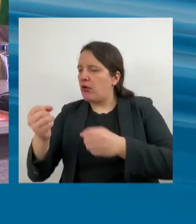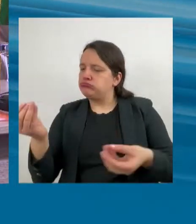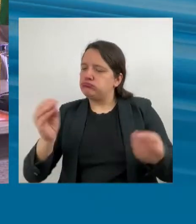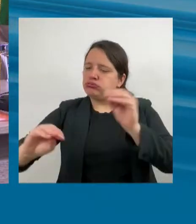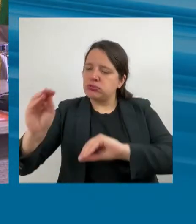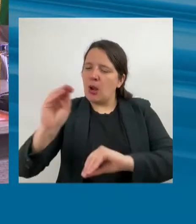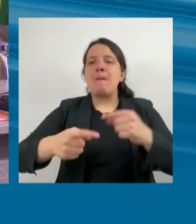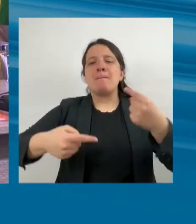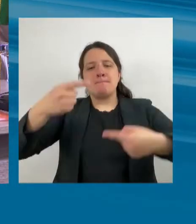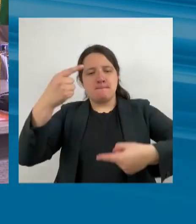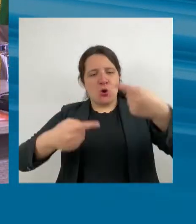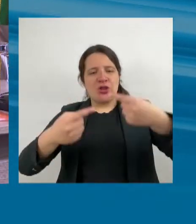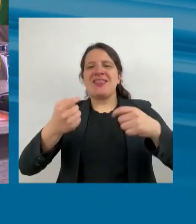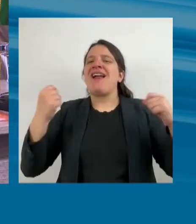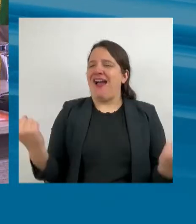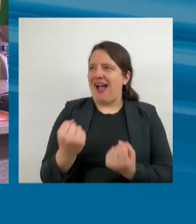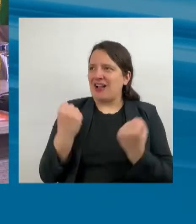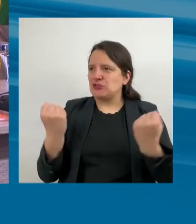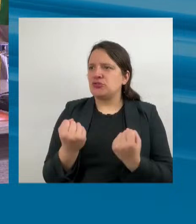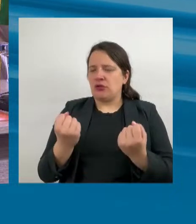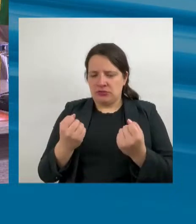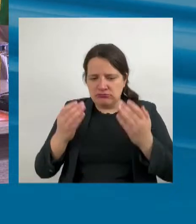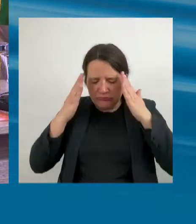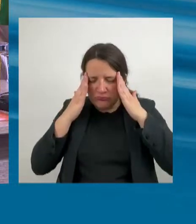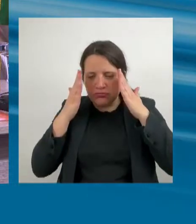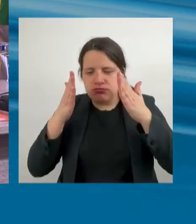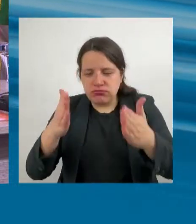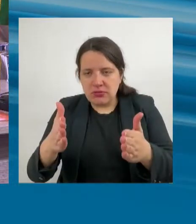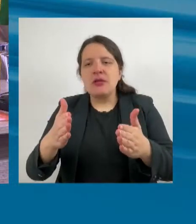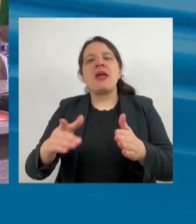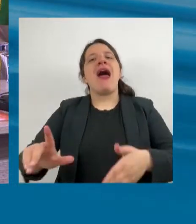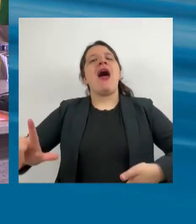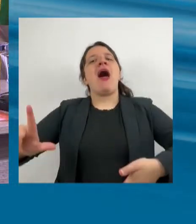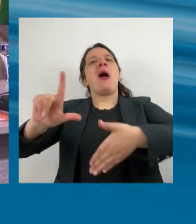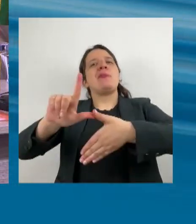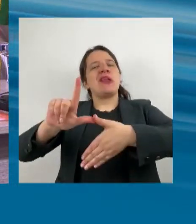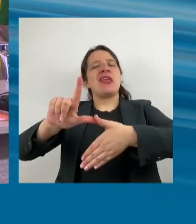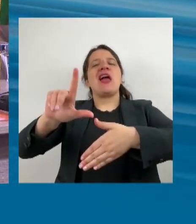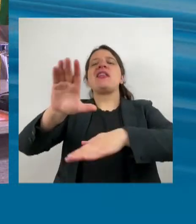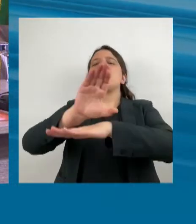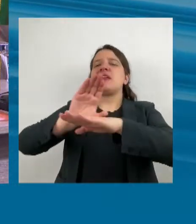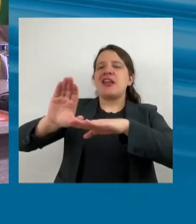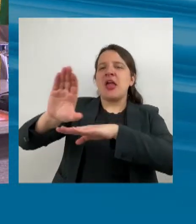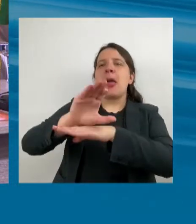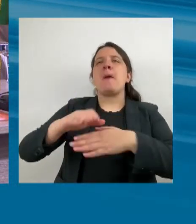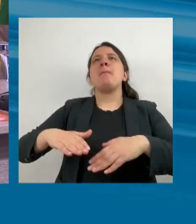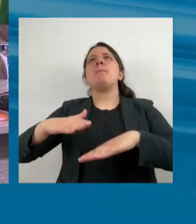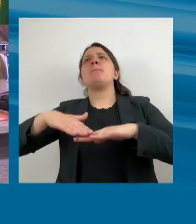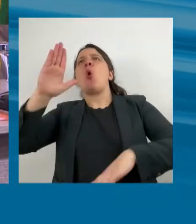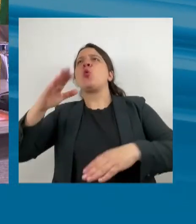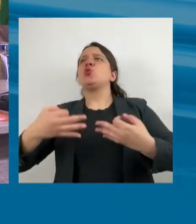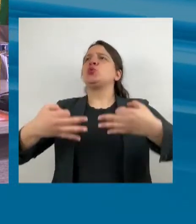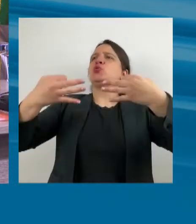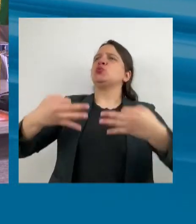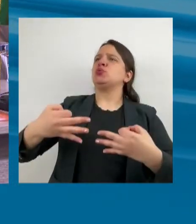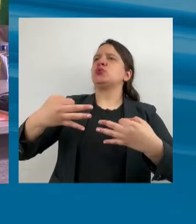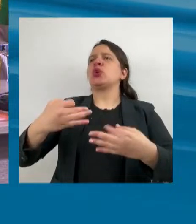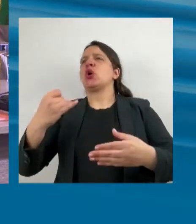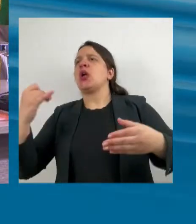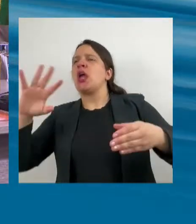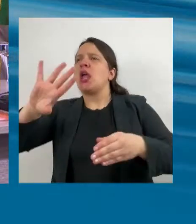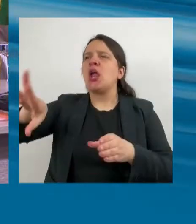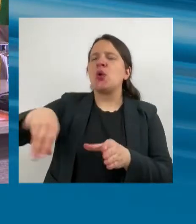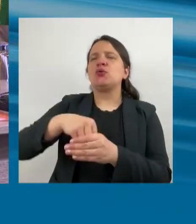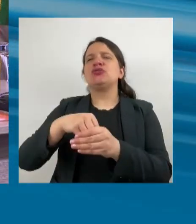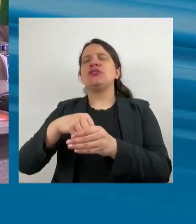of policies with concrete actions to be able to move forward towards a more just and inclusive and